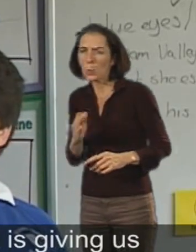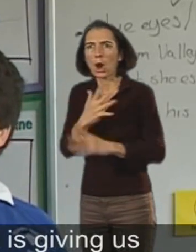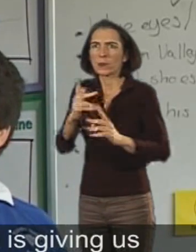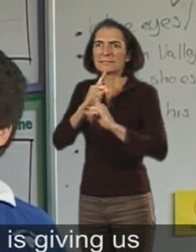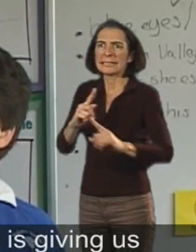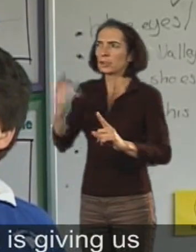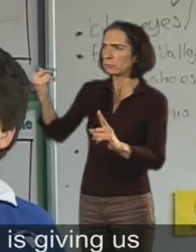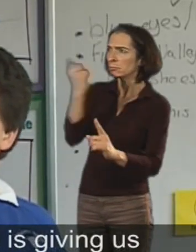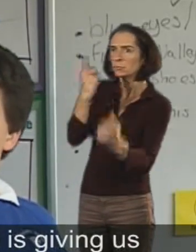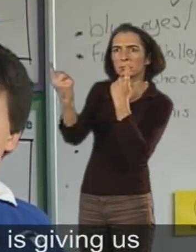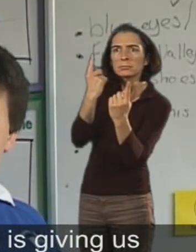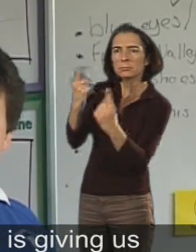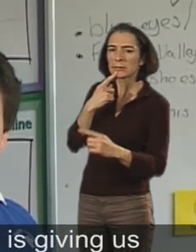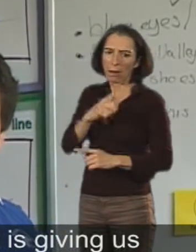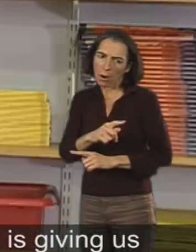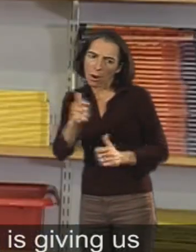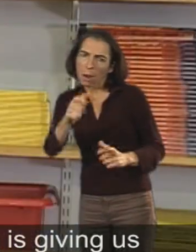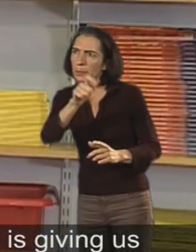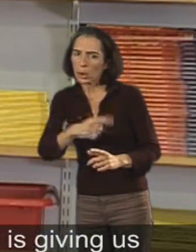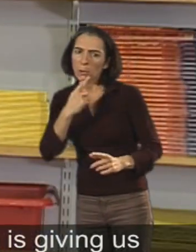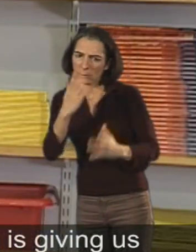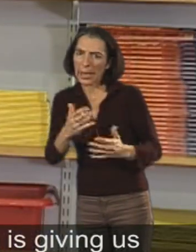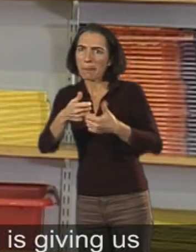up to us saying, you know, so-and-so is giving us good eye